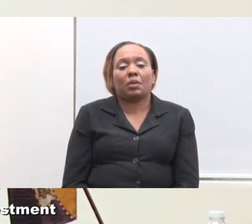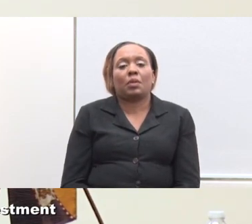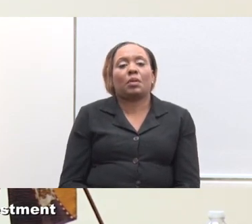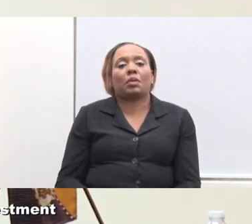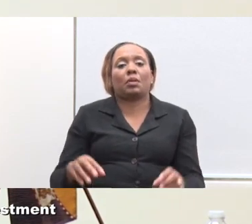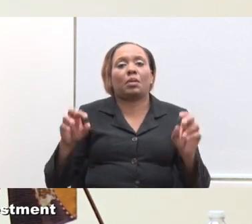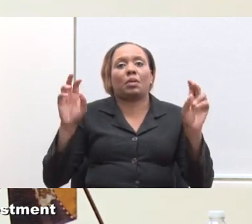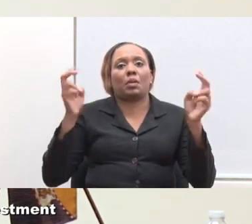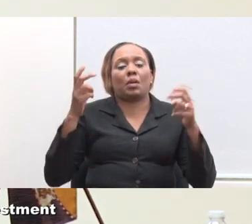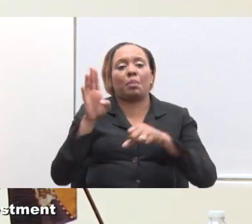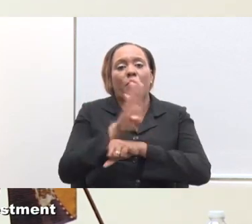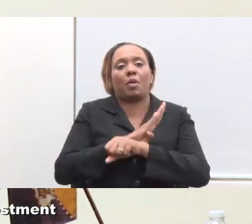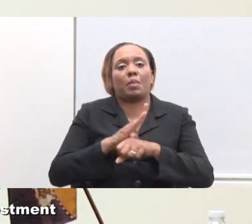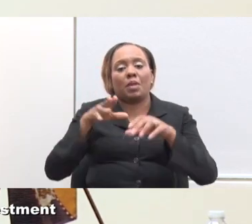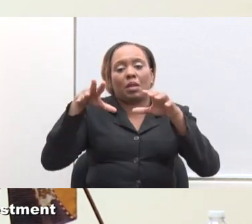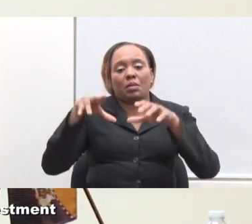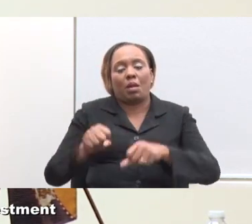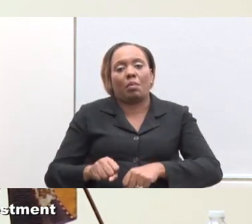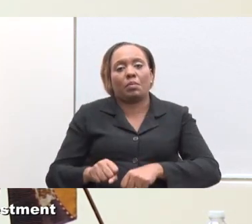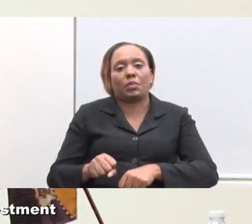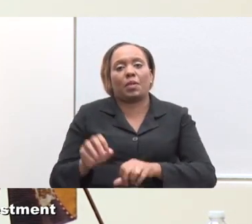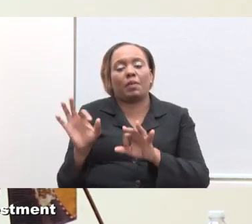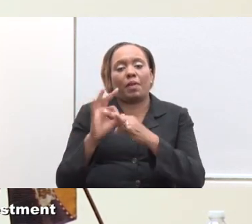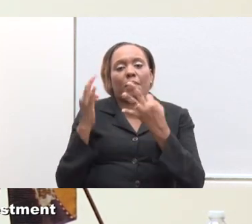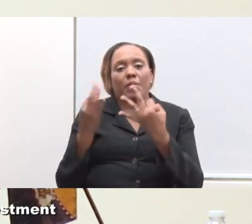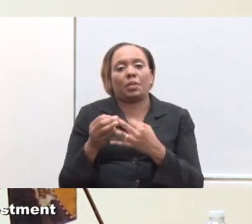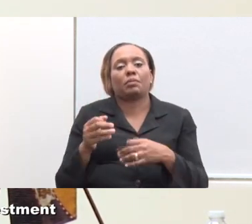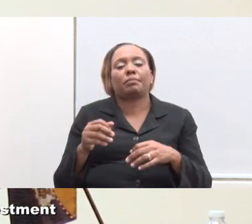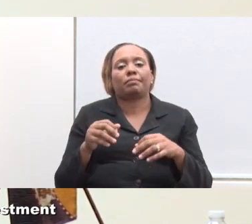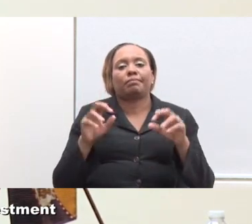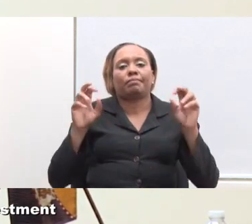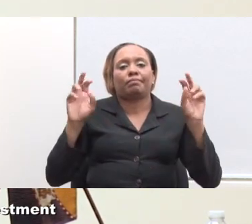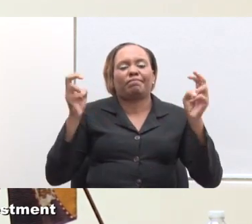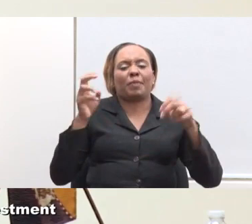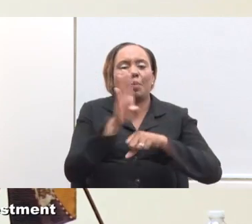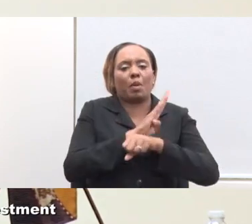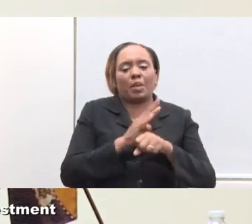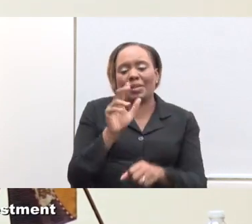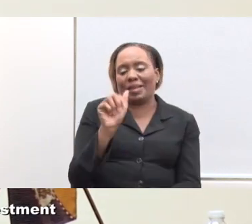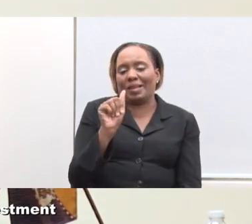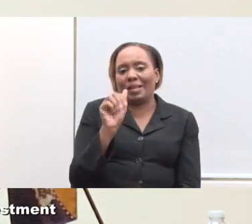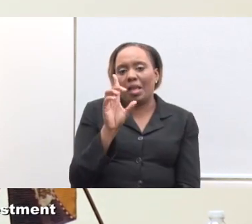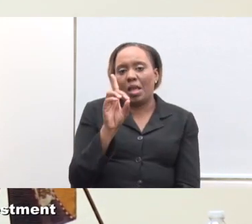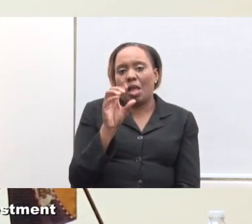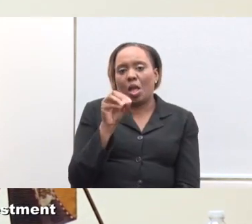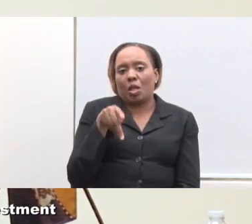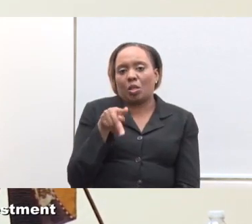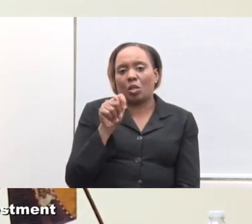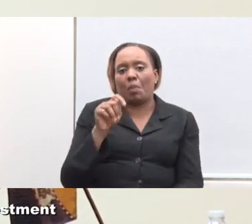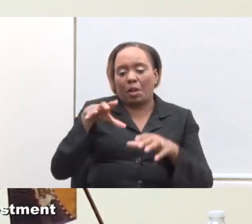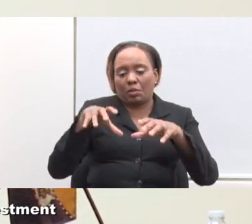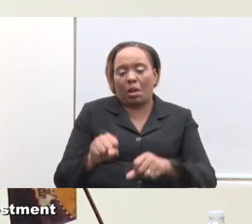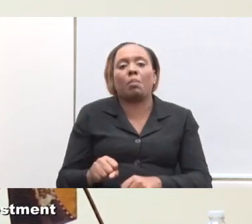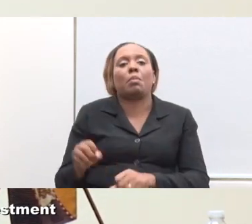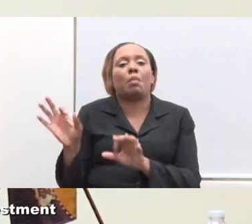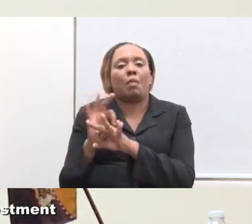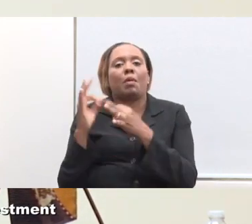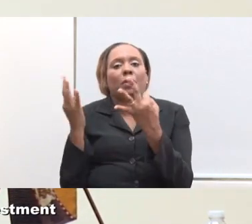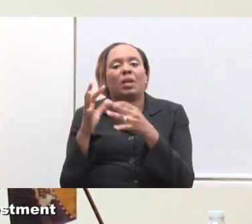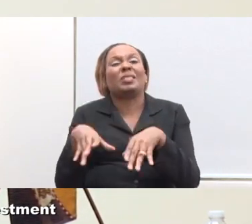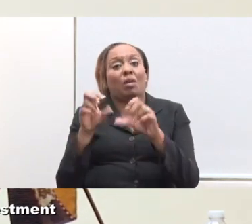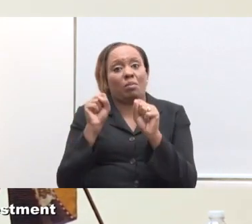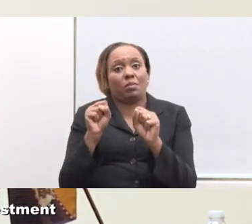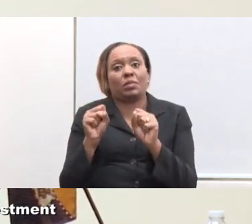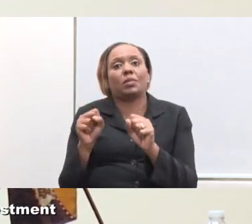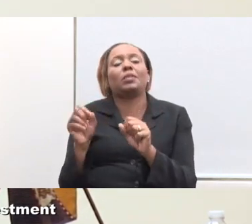Adopt Our Families program, Mr. Speaker, because we believe that a country that knows what it